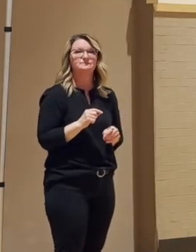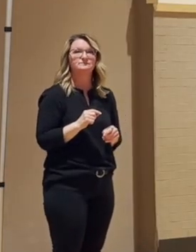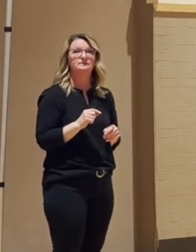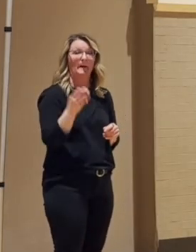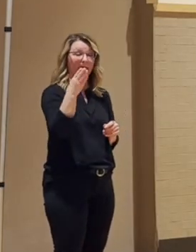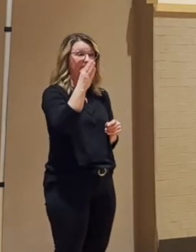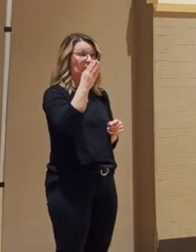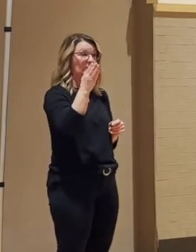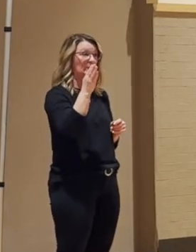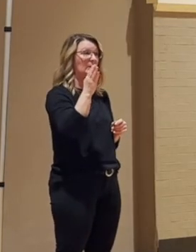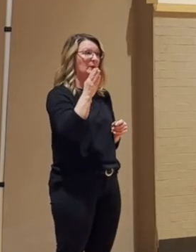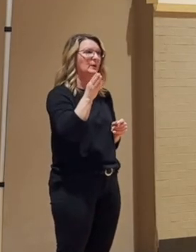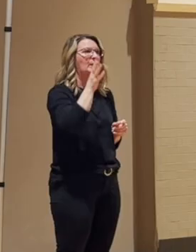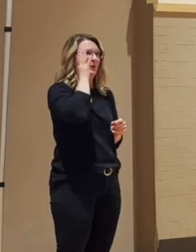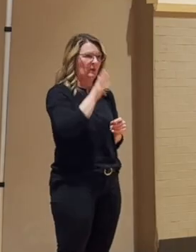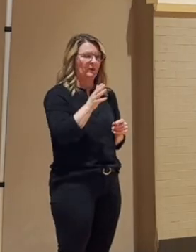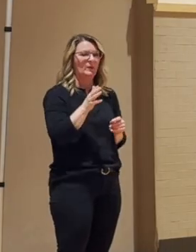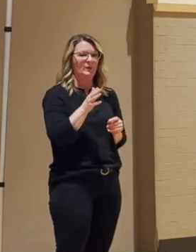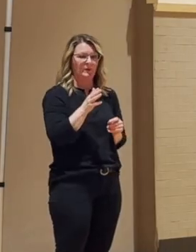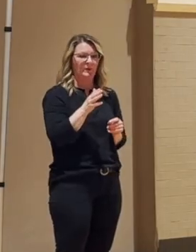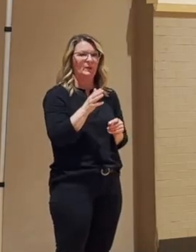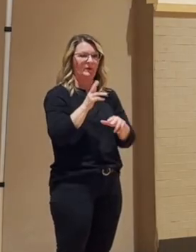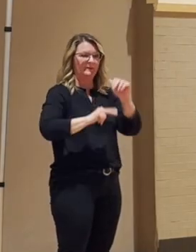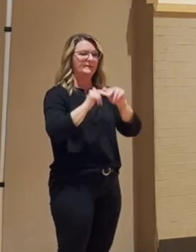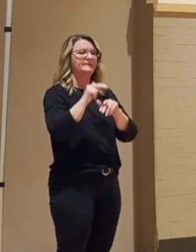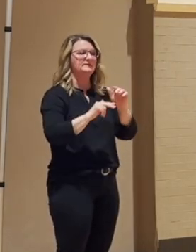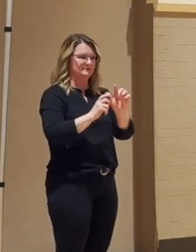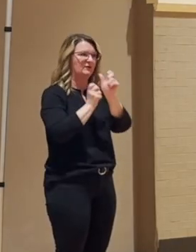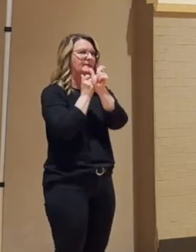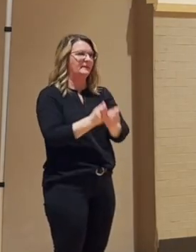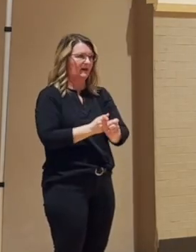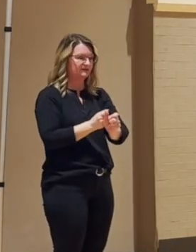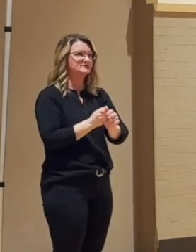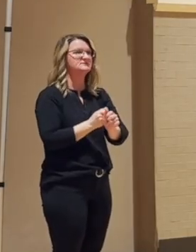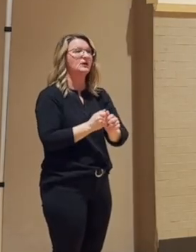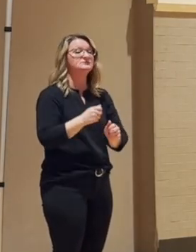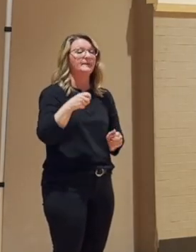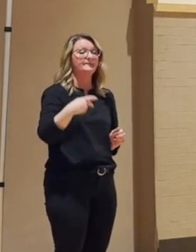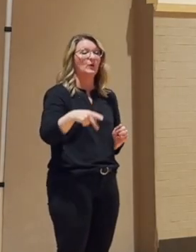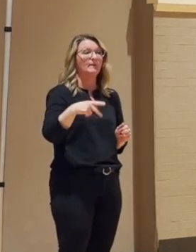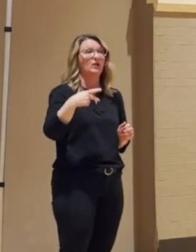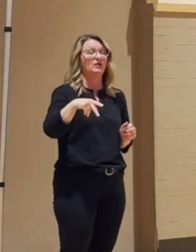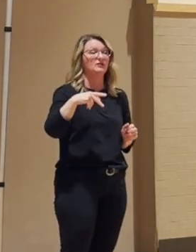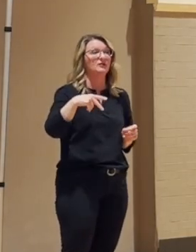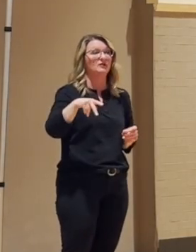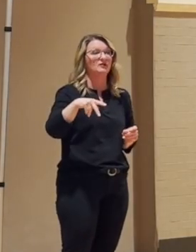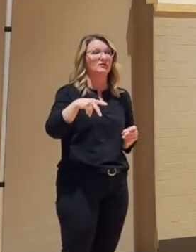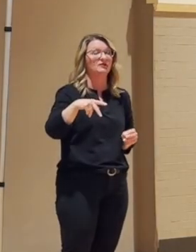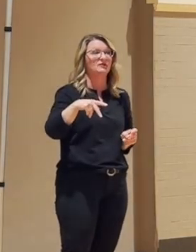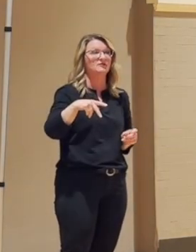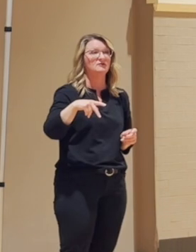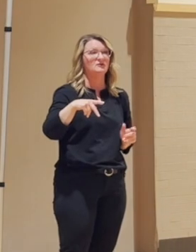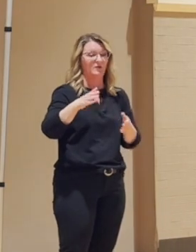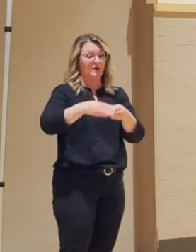the blue ones here would have been were built and are in compliance. The purple ones, with